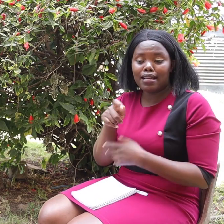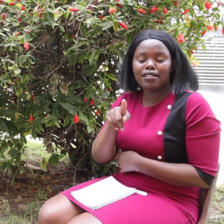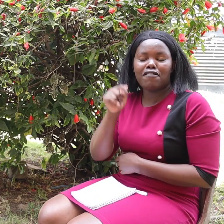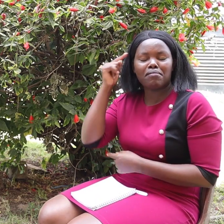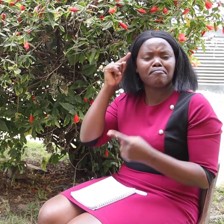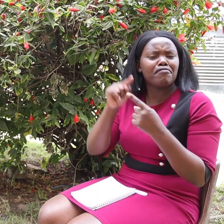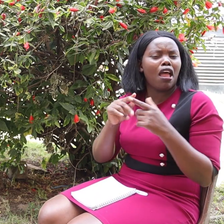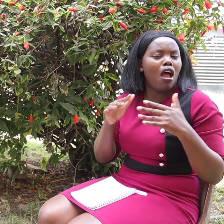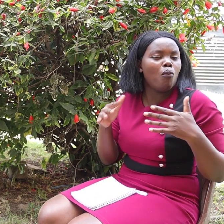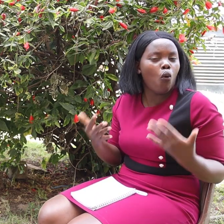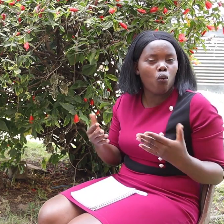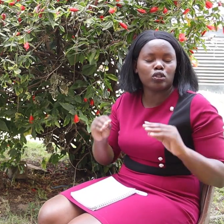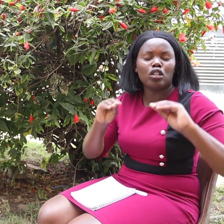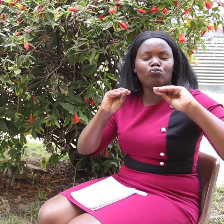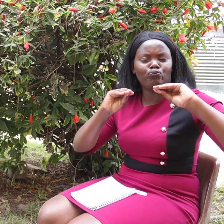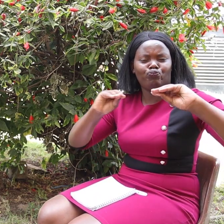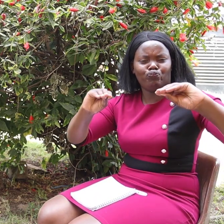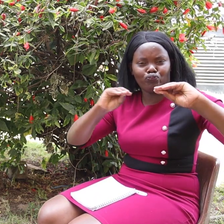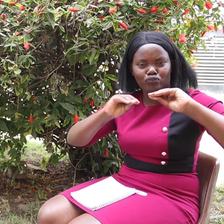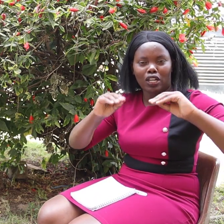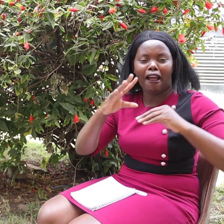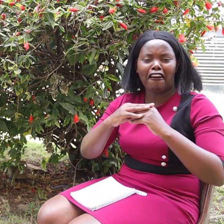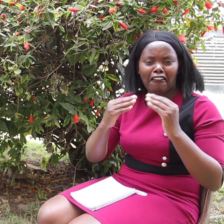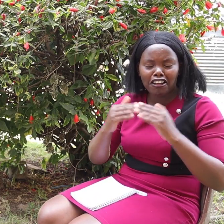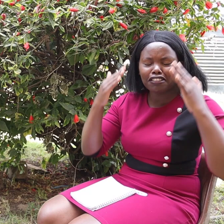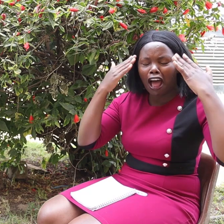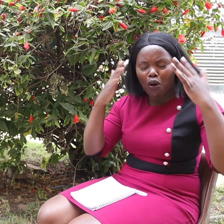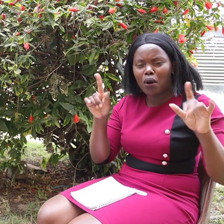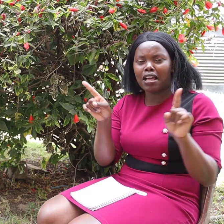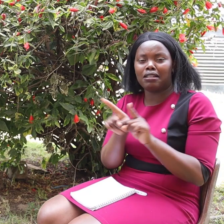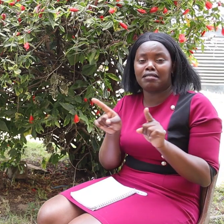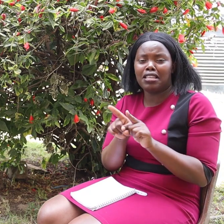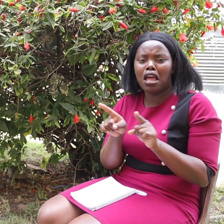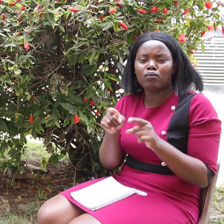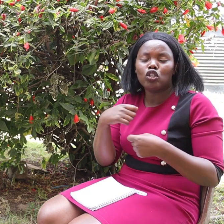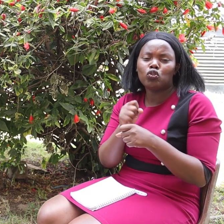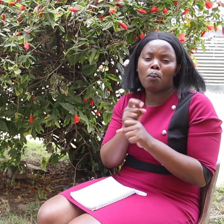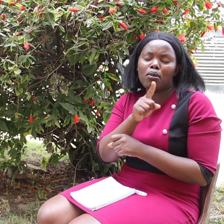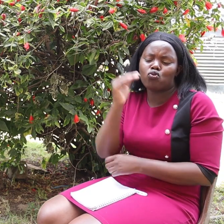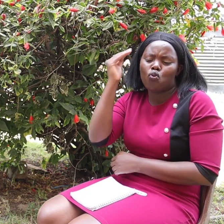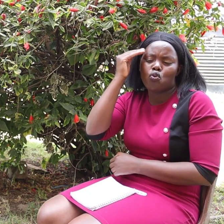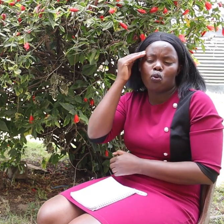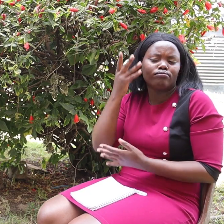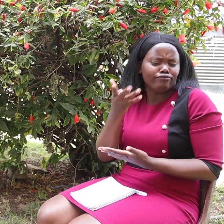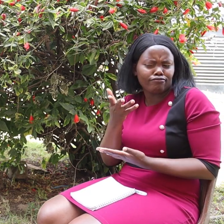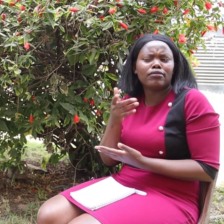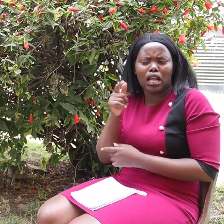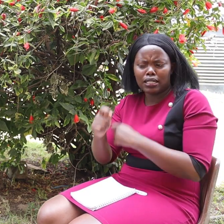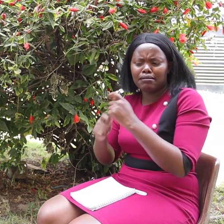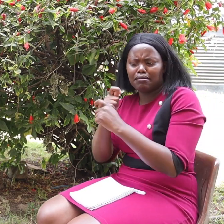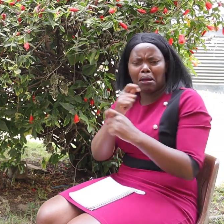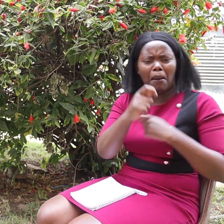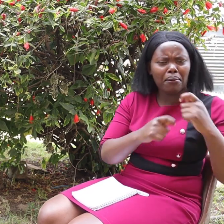So now, this is what Science TV always does to advocate and to create awareness and to make all